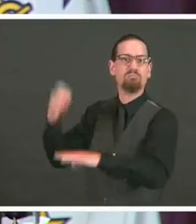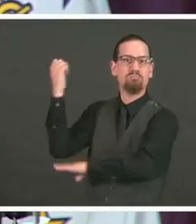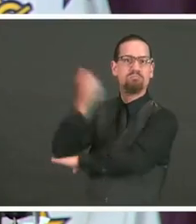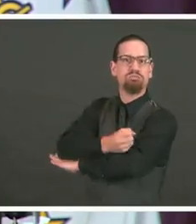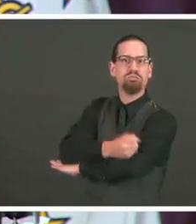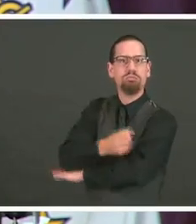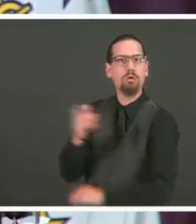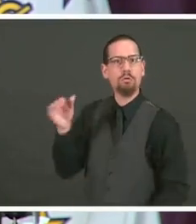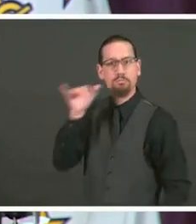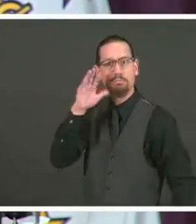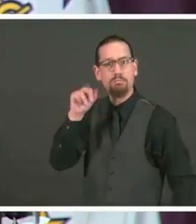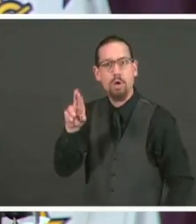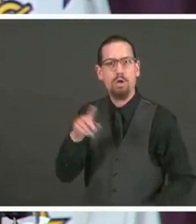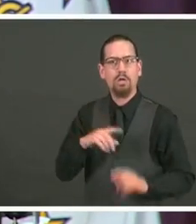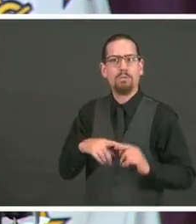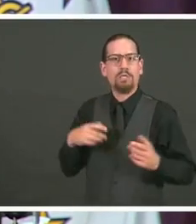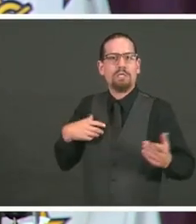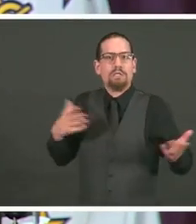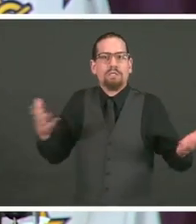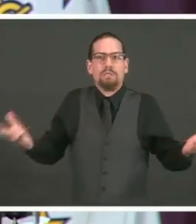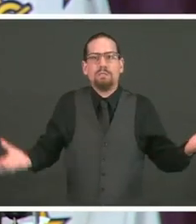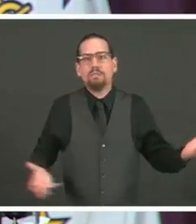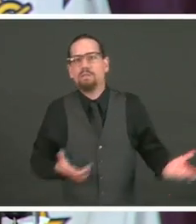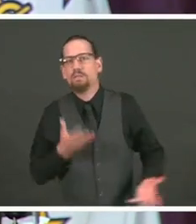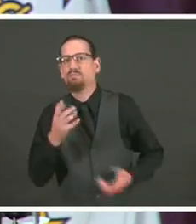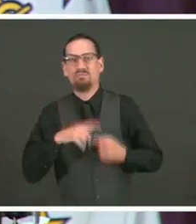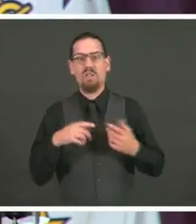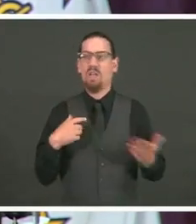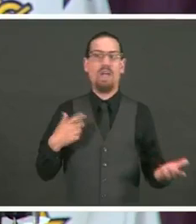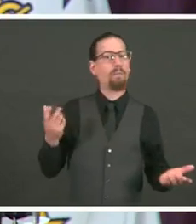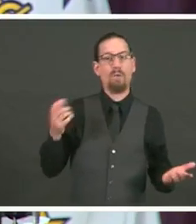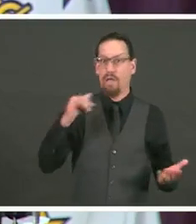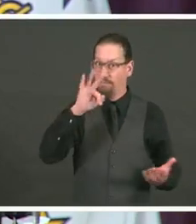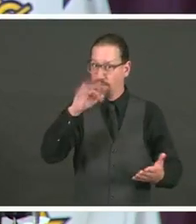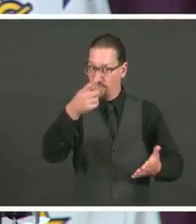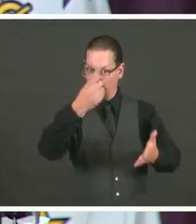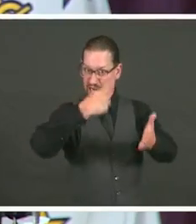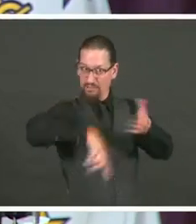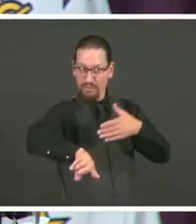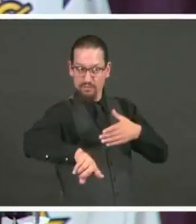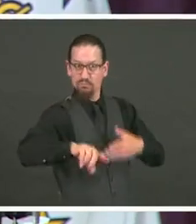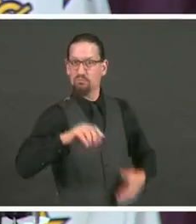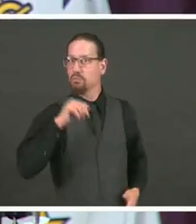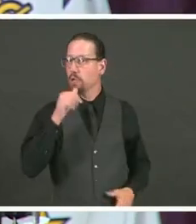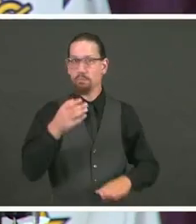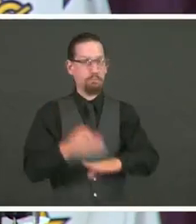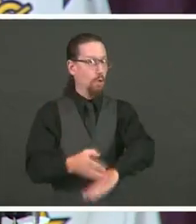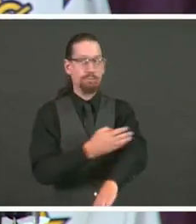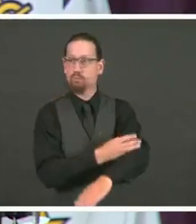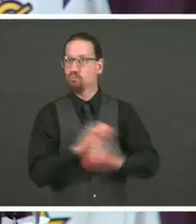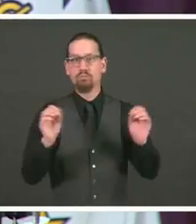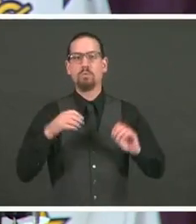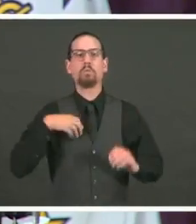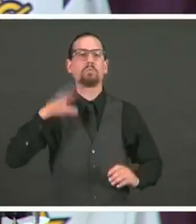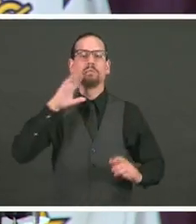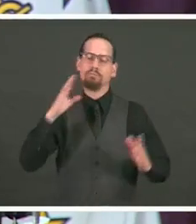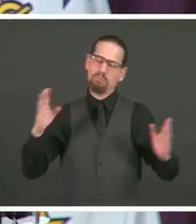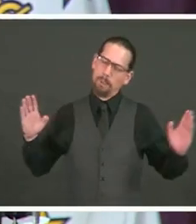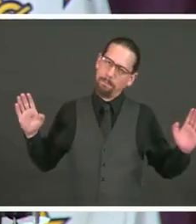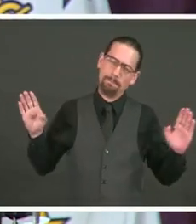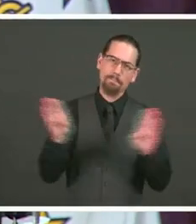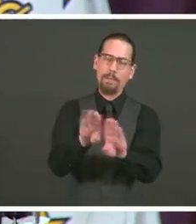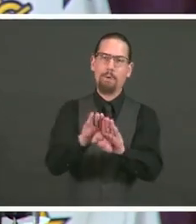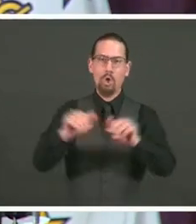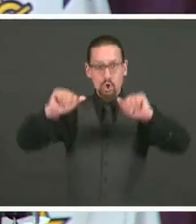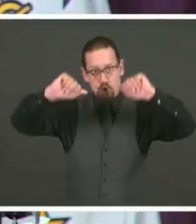from now, we're not seeing more improvements. For now, I'm taking a middle-of-the-road approach. Starting